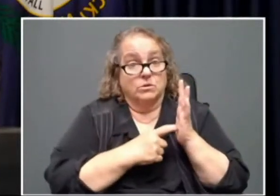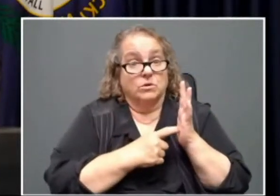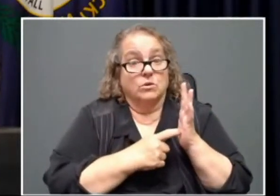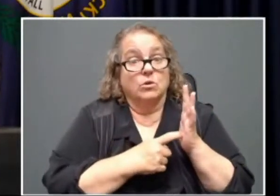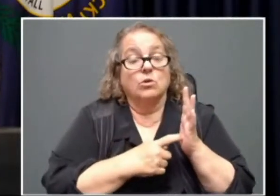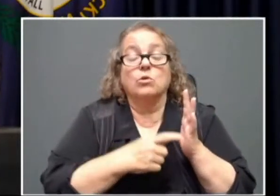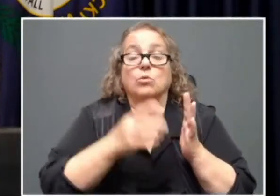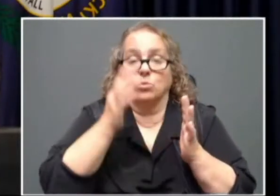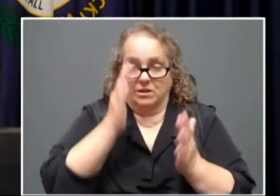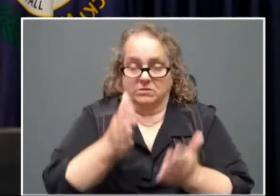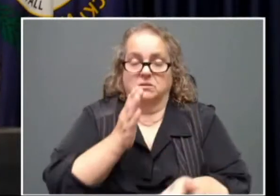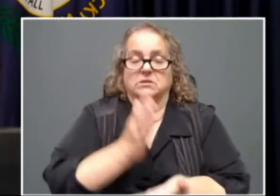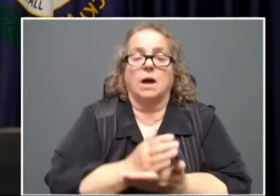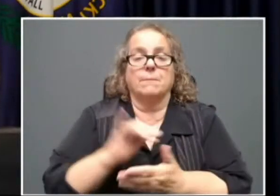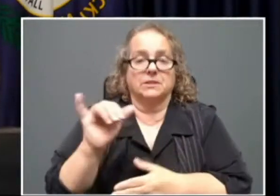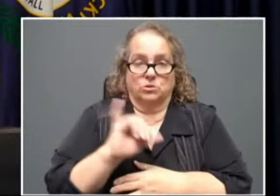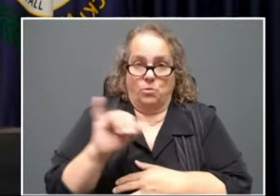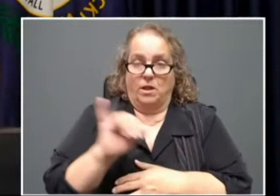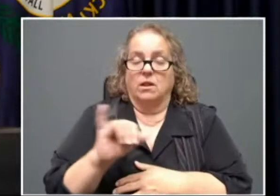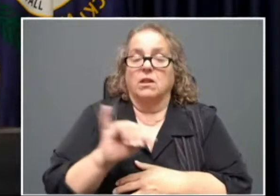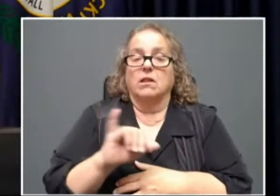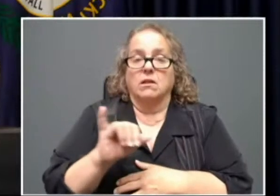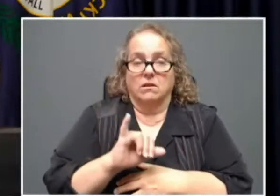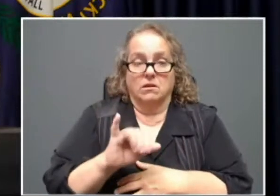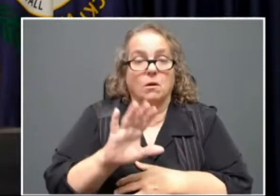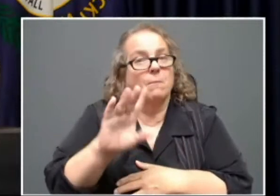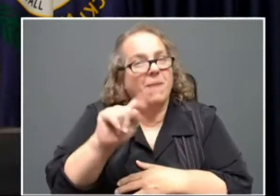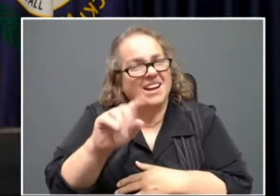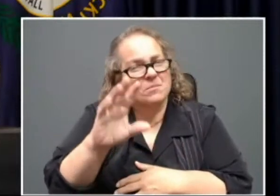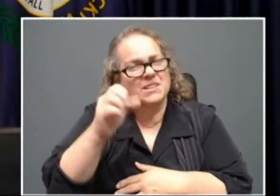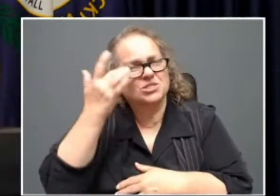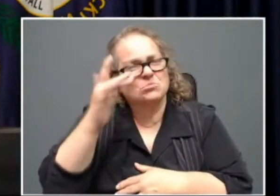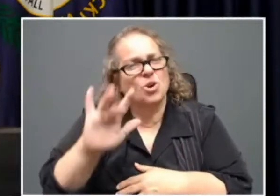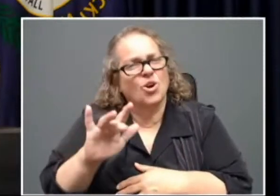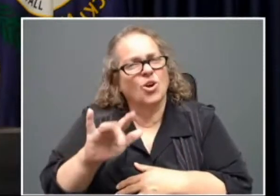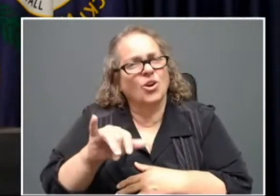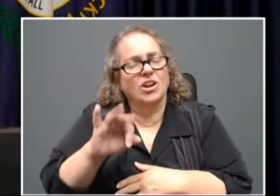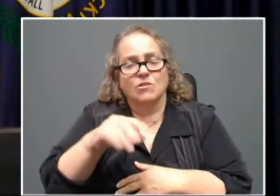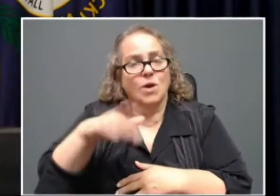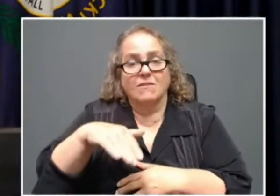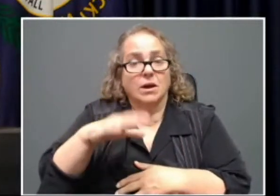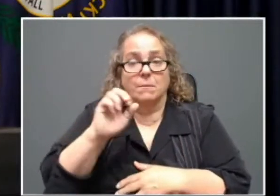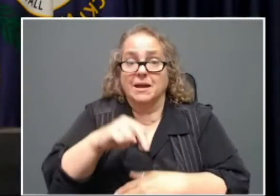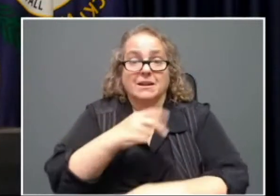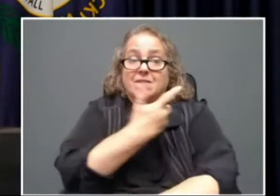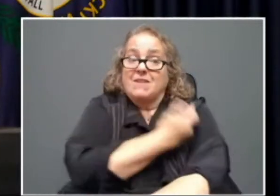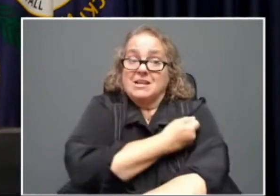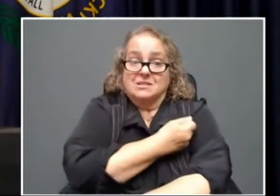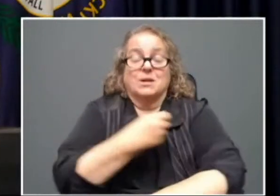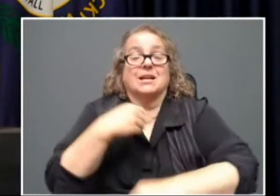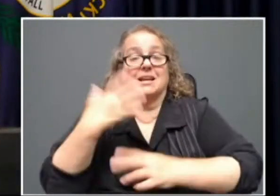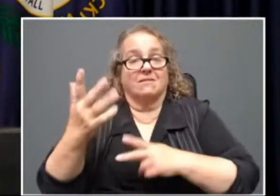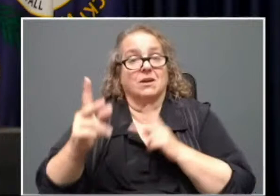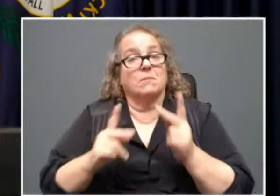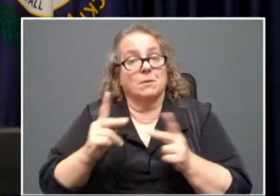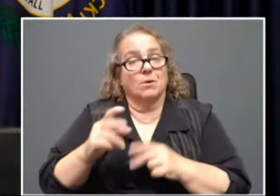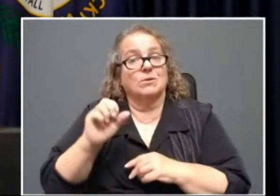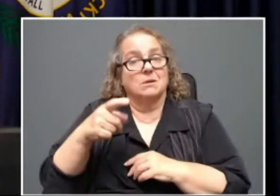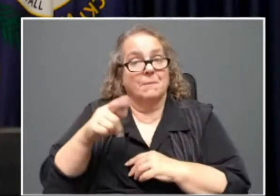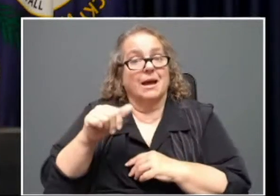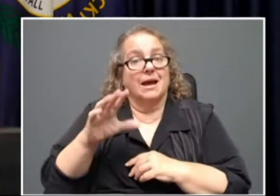back as well, though let's be smart, especially if you haven't been vaccinated, give some people some space. And remember, we